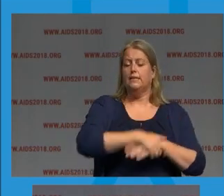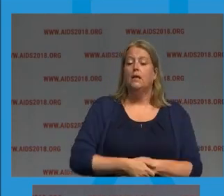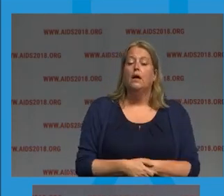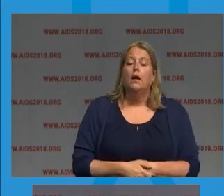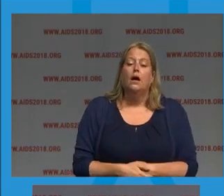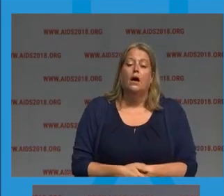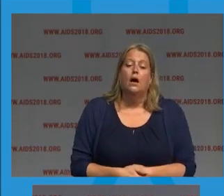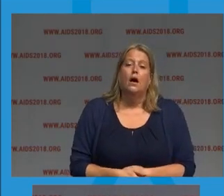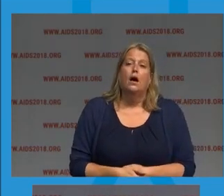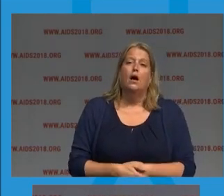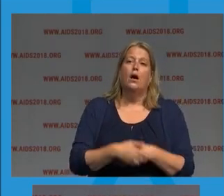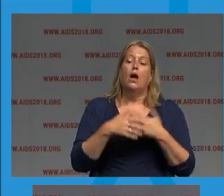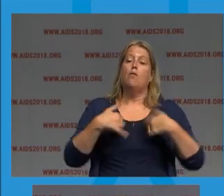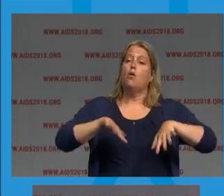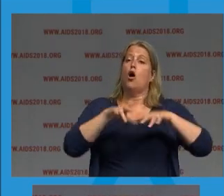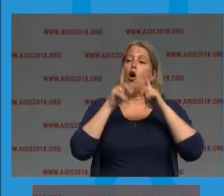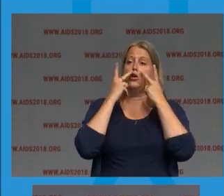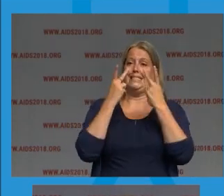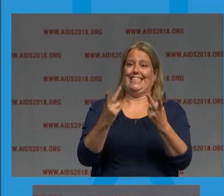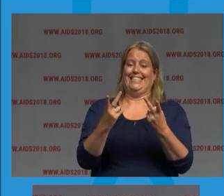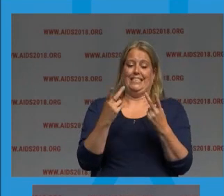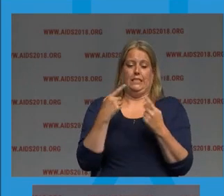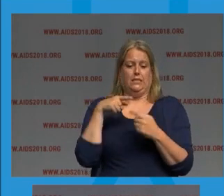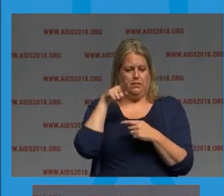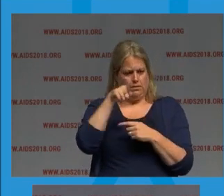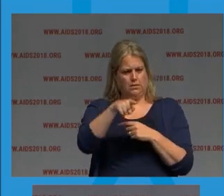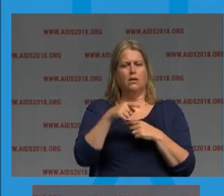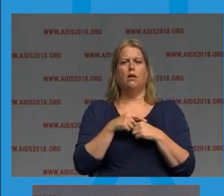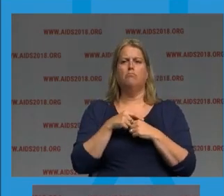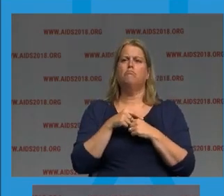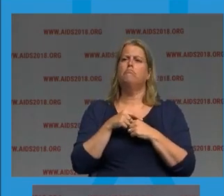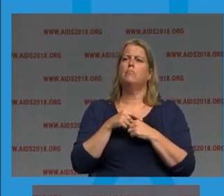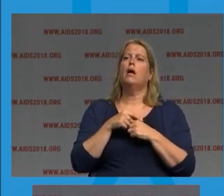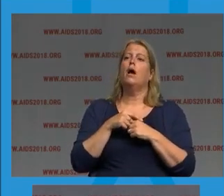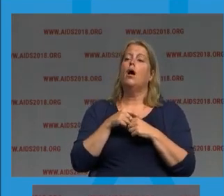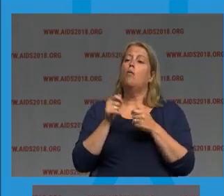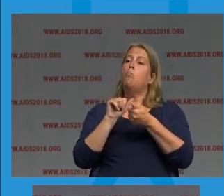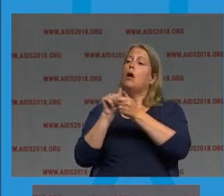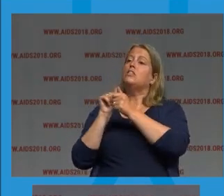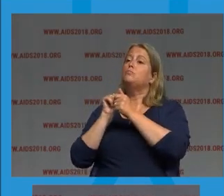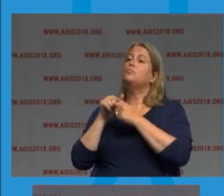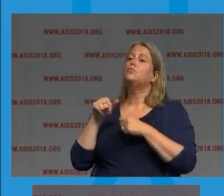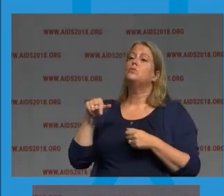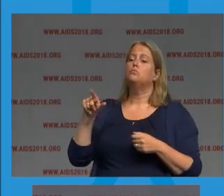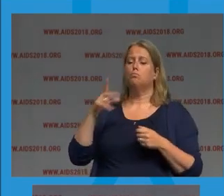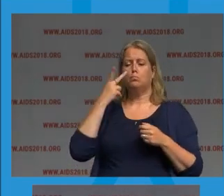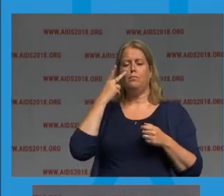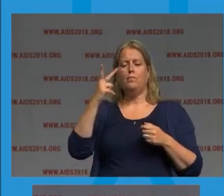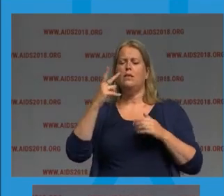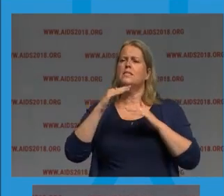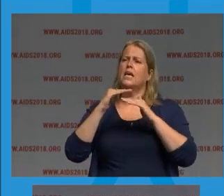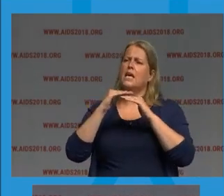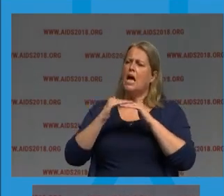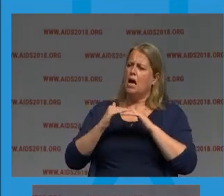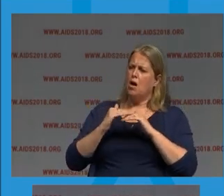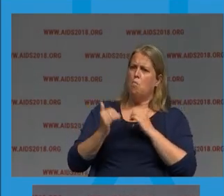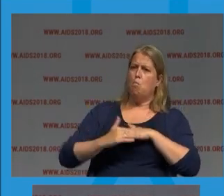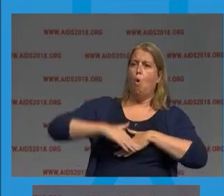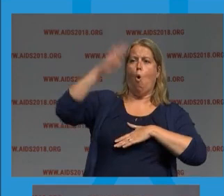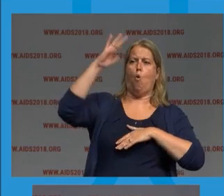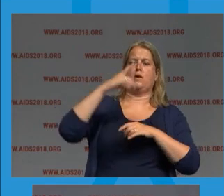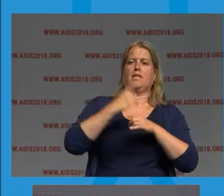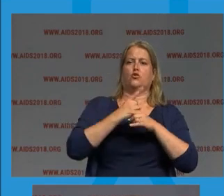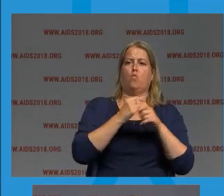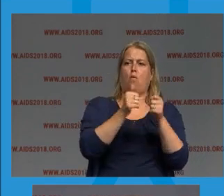that's also that when we look at age-disparate partnerships, we can see as well that higher numbers of sexual partners are